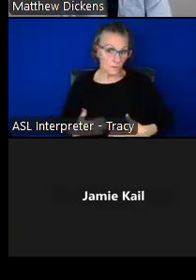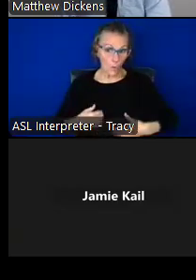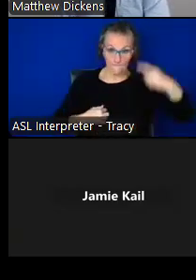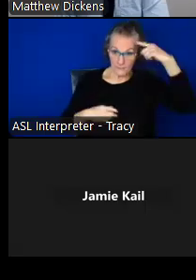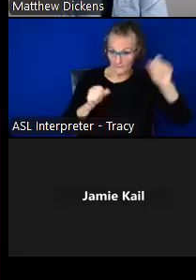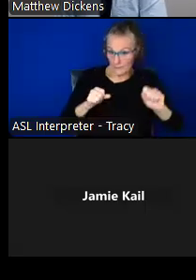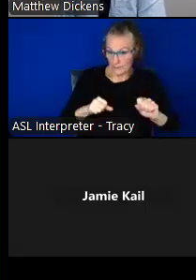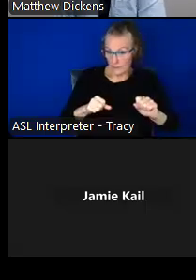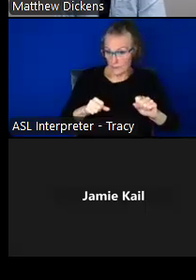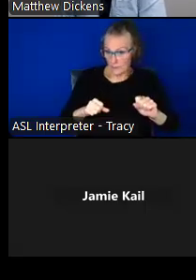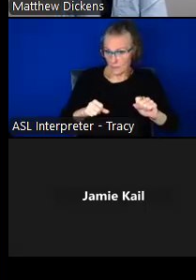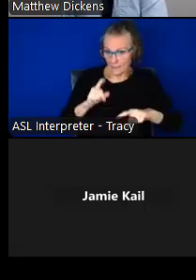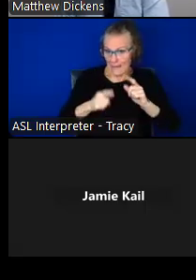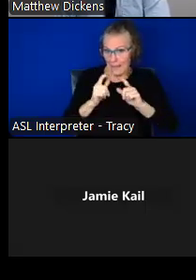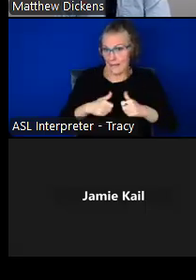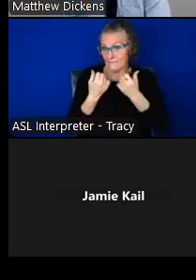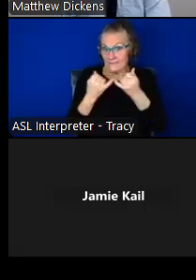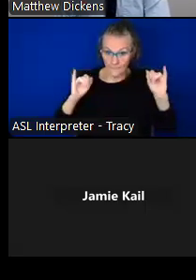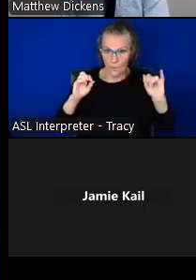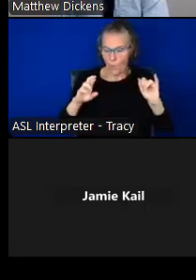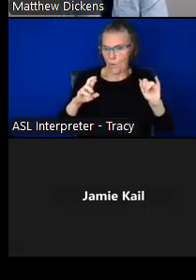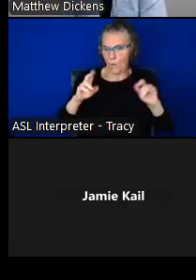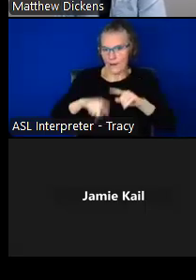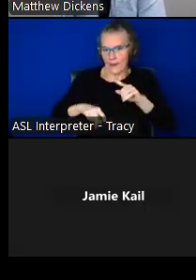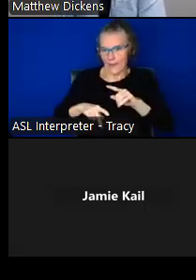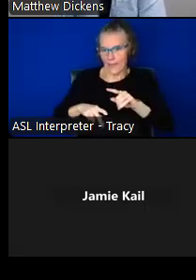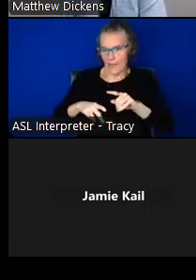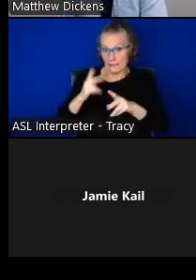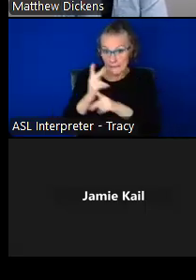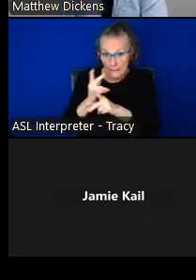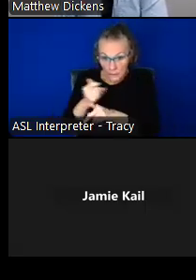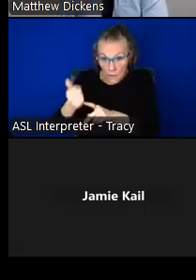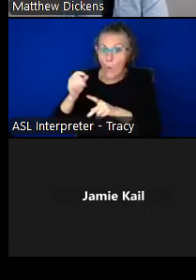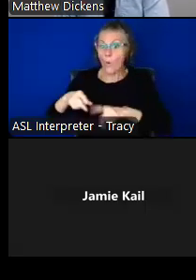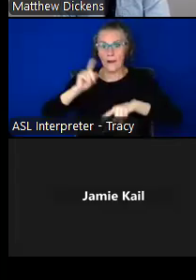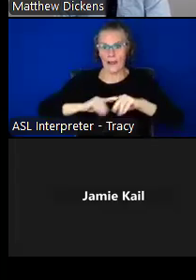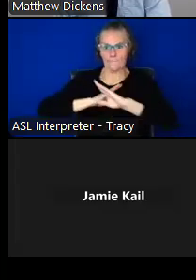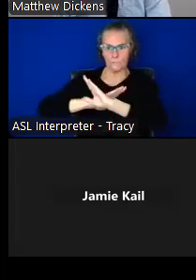live independently or provide self-care or self-protection. Okay.